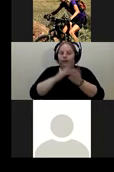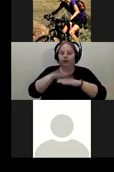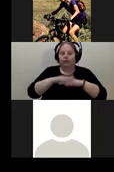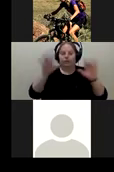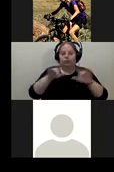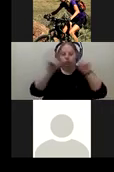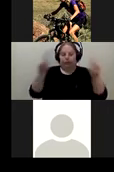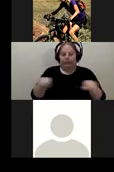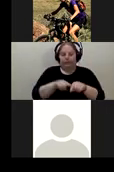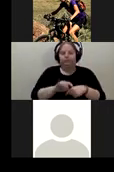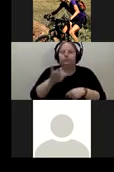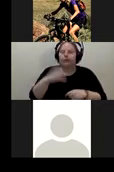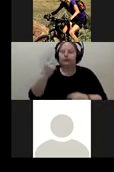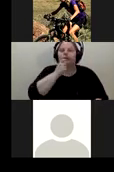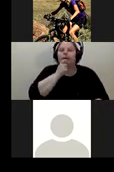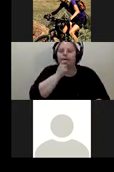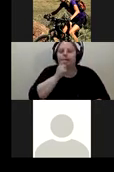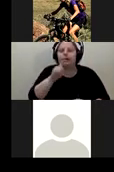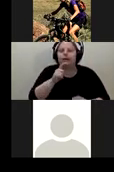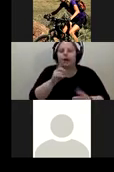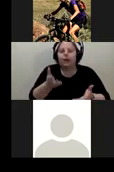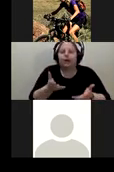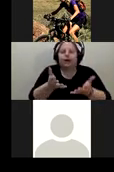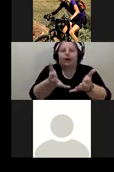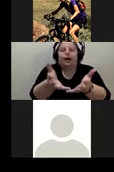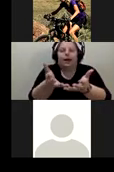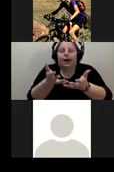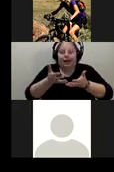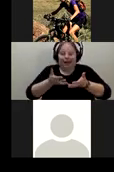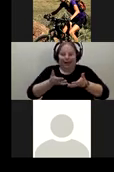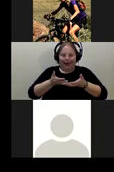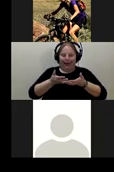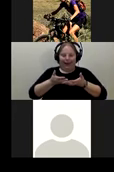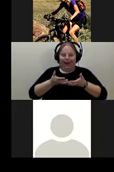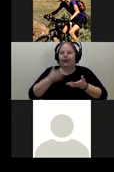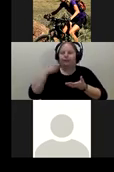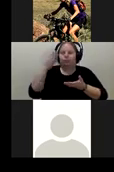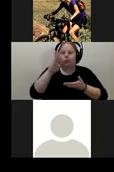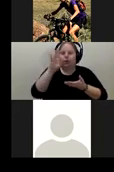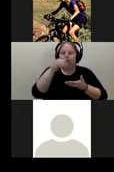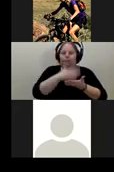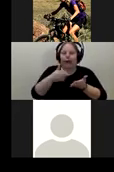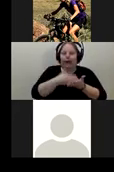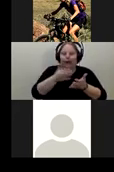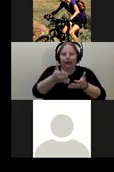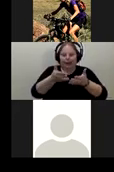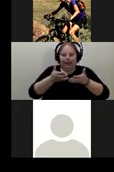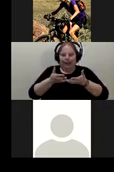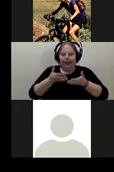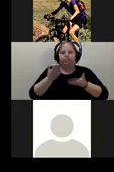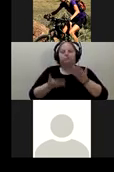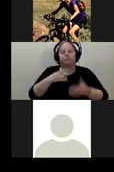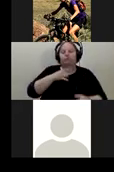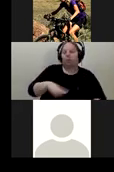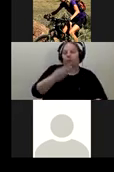is something that I could actually just give you right now. Here, have a piece of blueberry pie. And maybe you don't like blueberries,